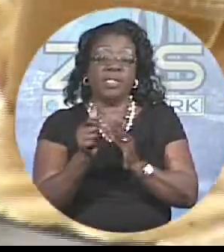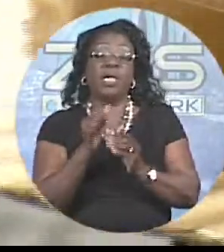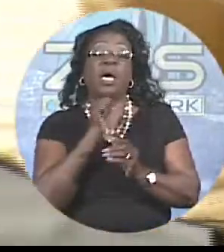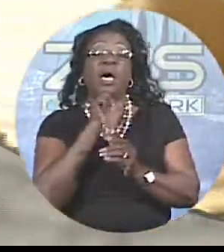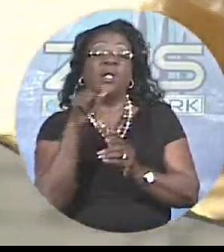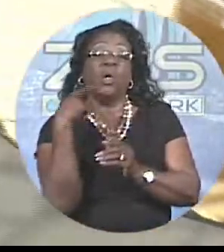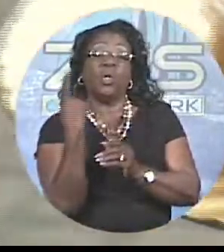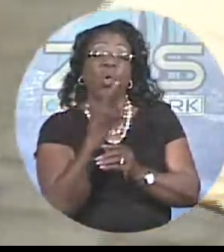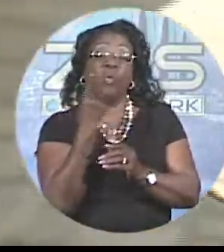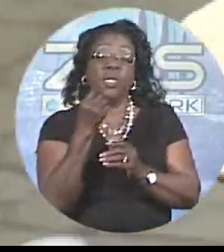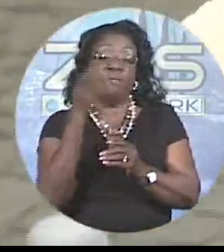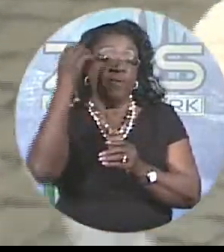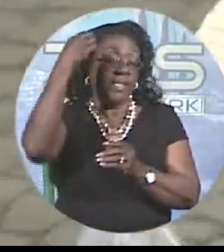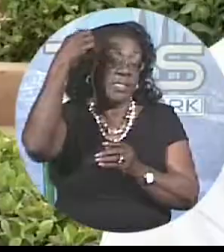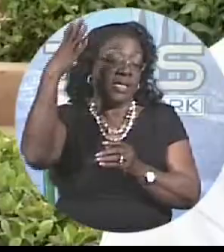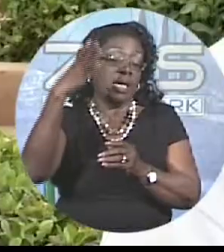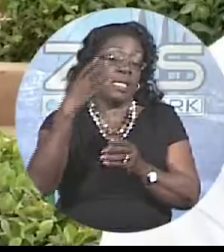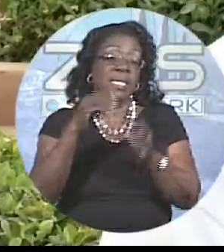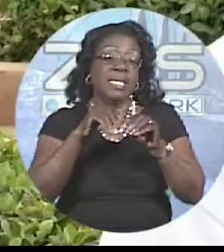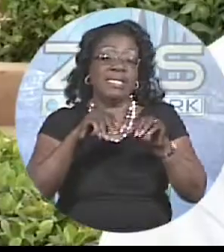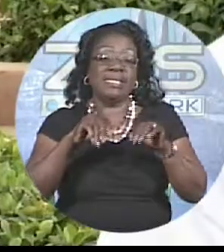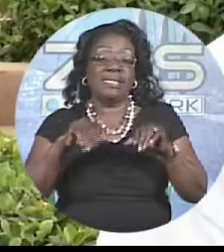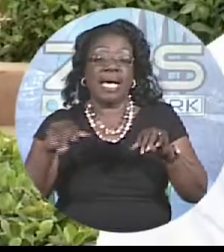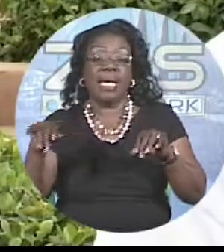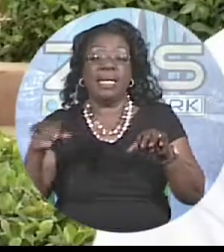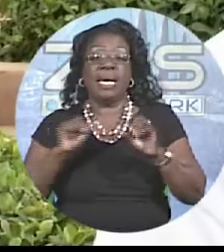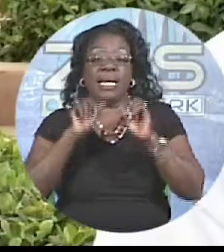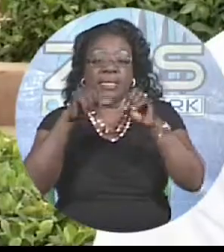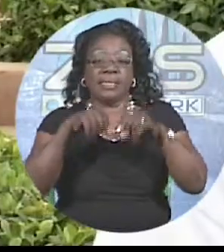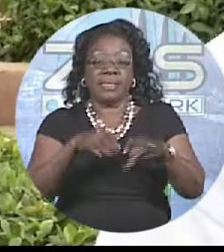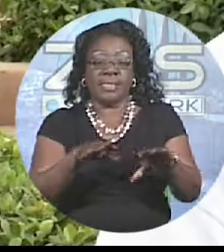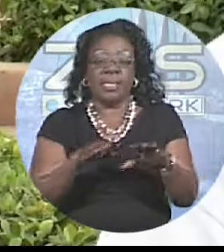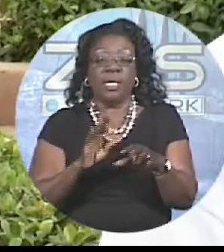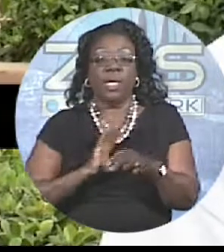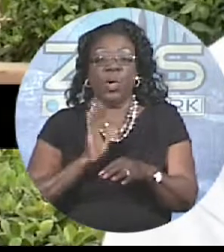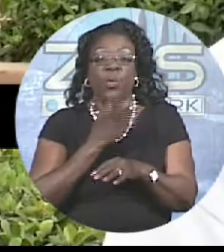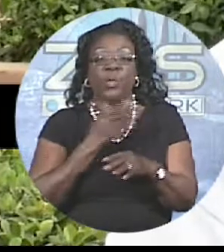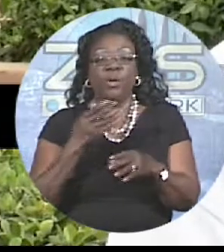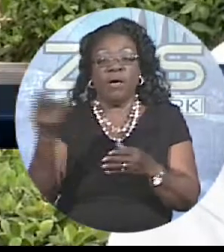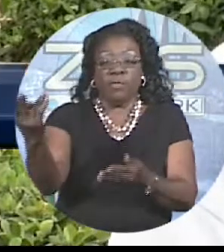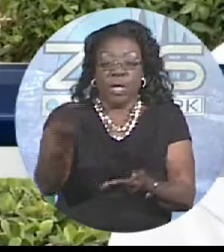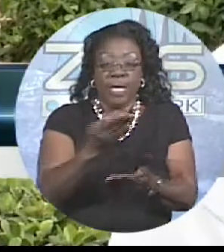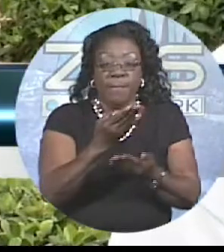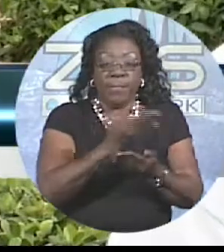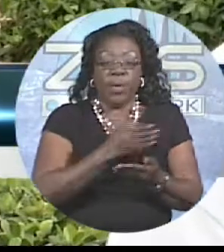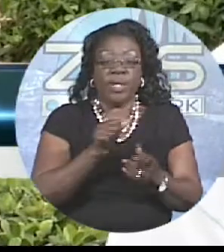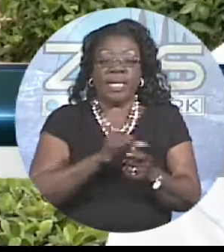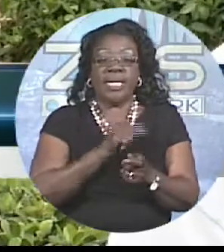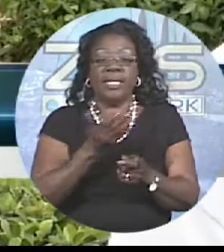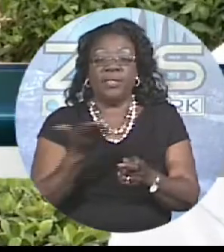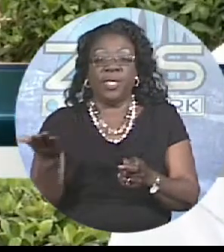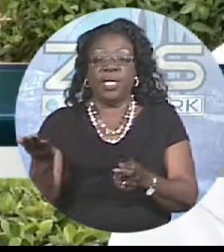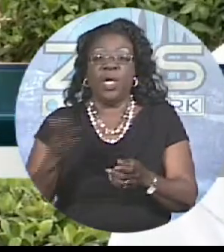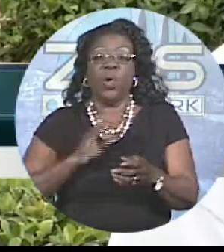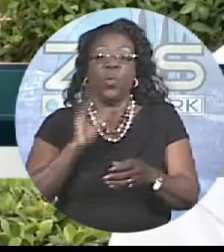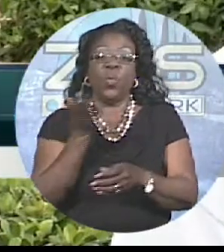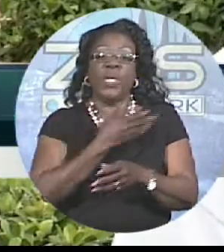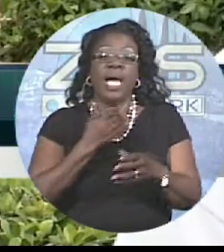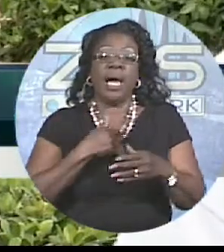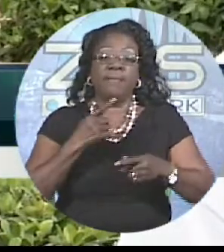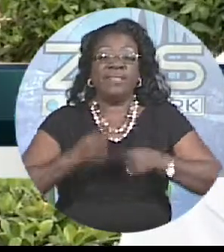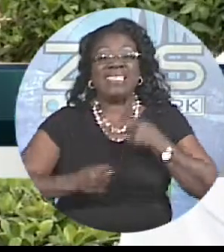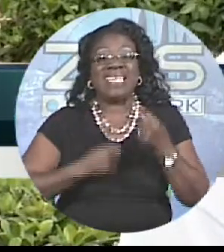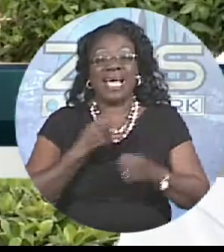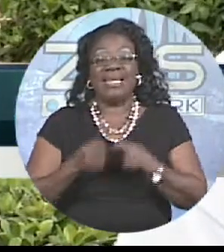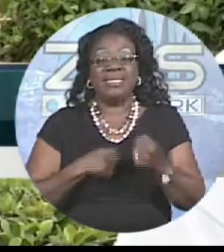opportunity. We don't have to import anything into this country. We have the talent and we